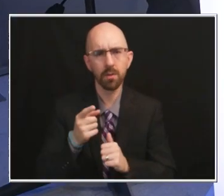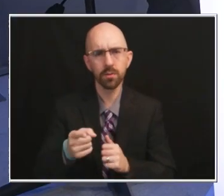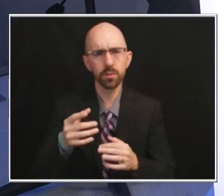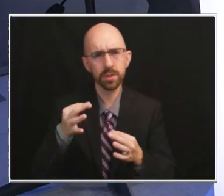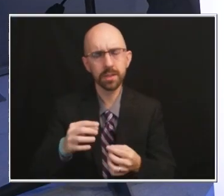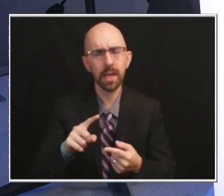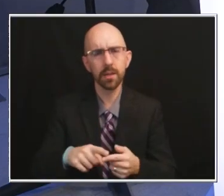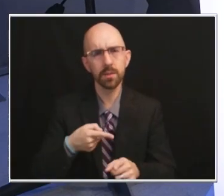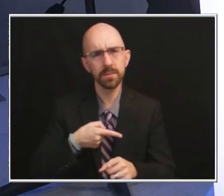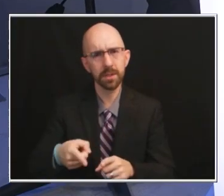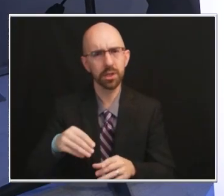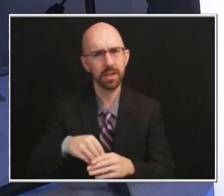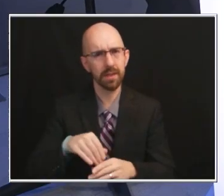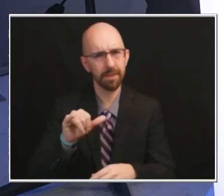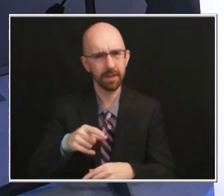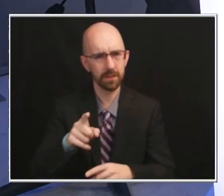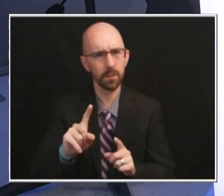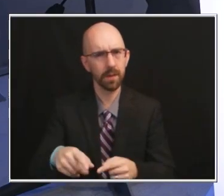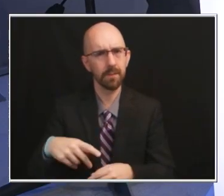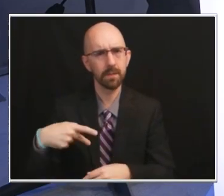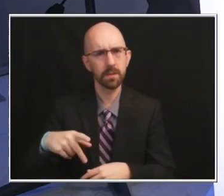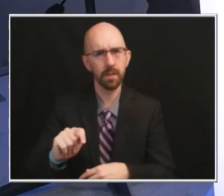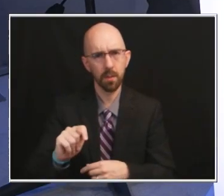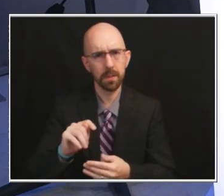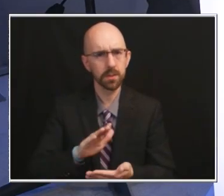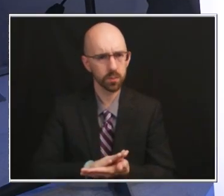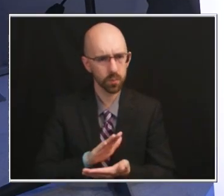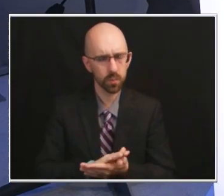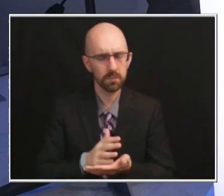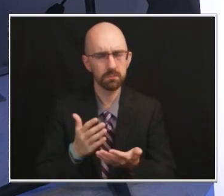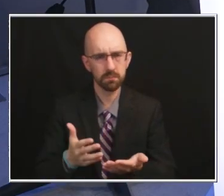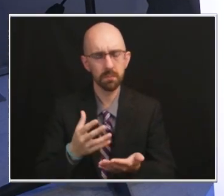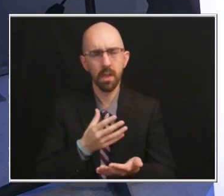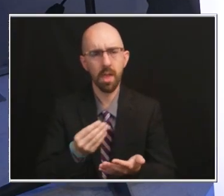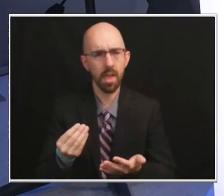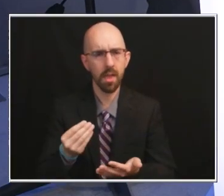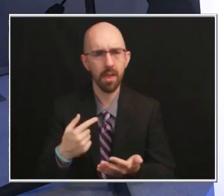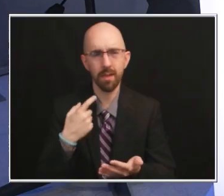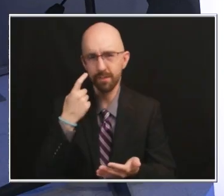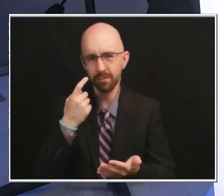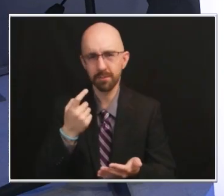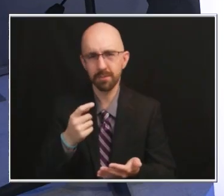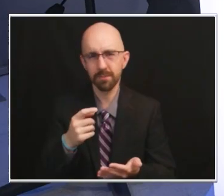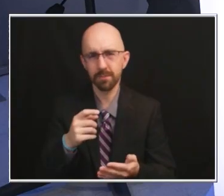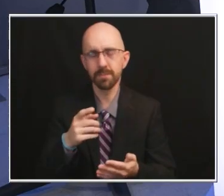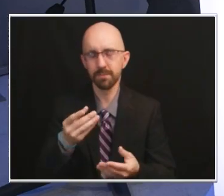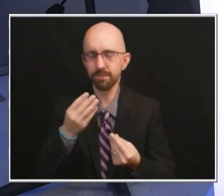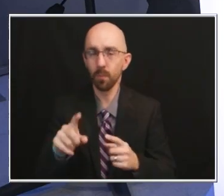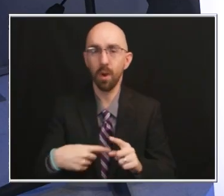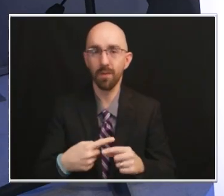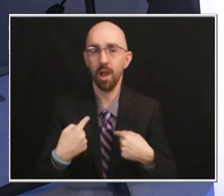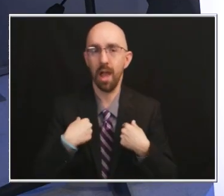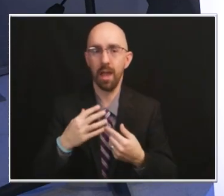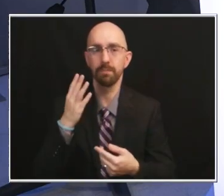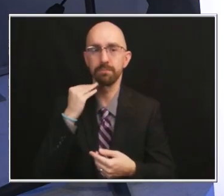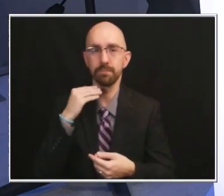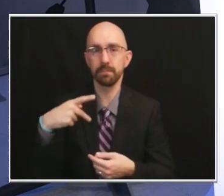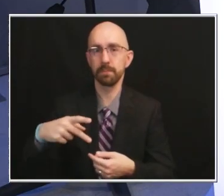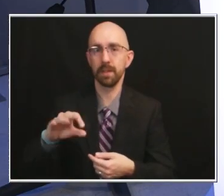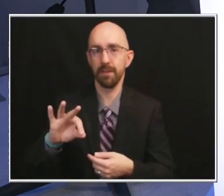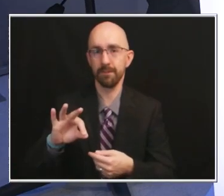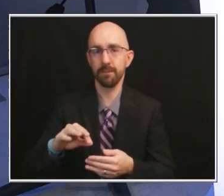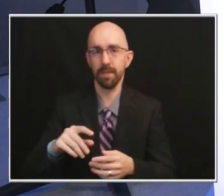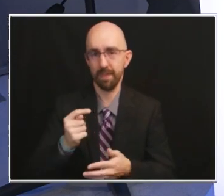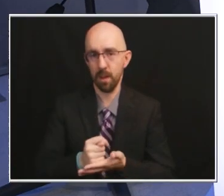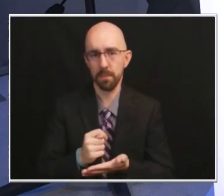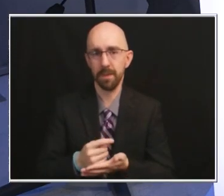in this? You went to physical therapy school, and I can tell you when I had pelvic floor therapy 15 years ago, the doctor